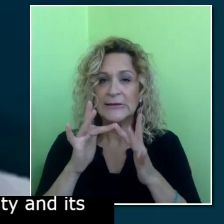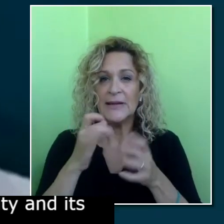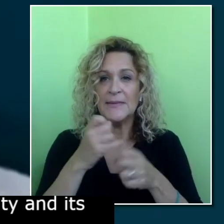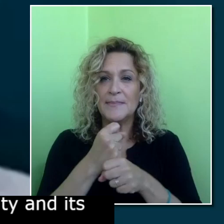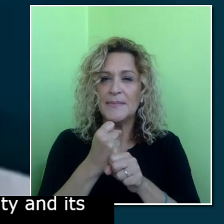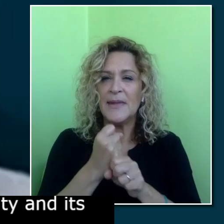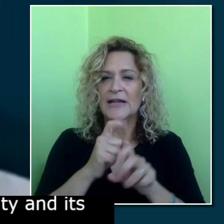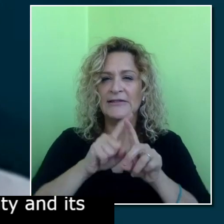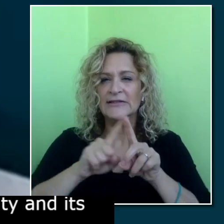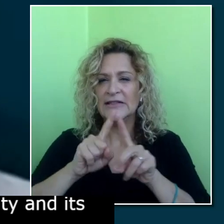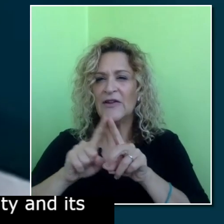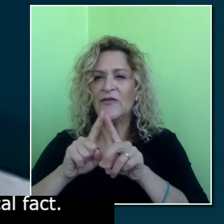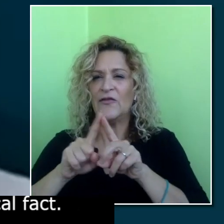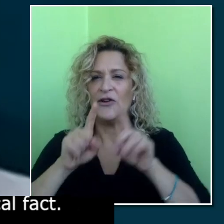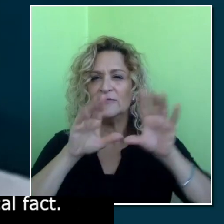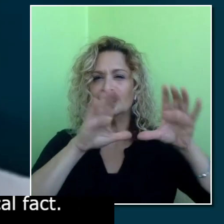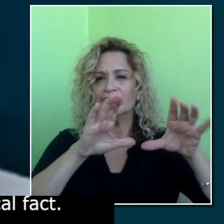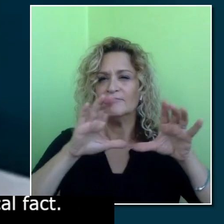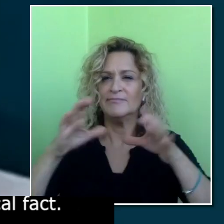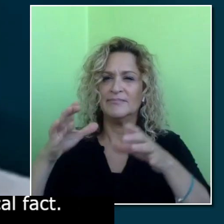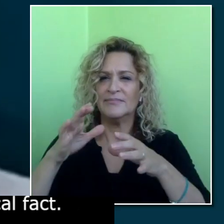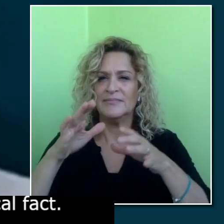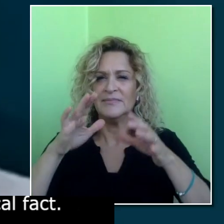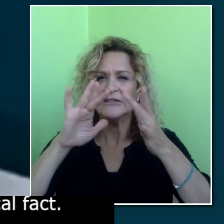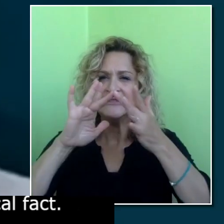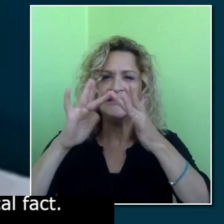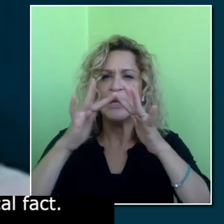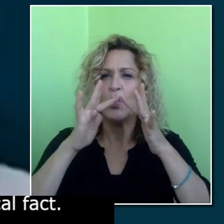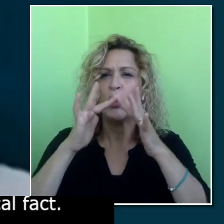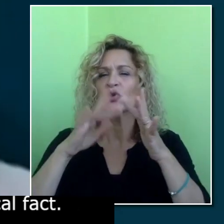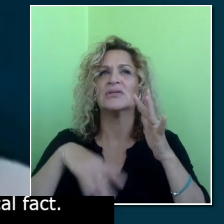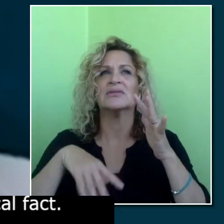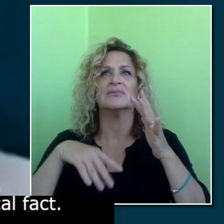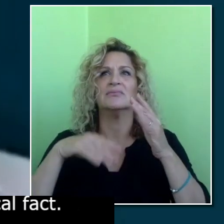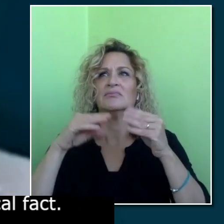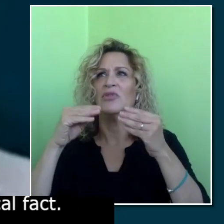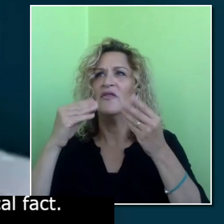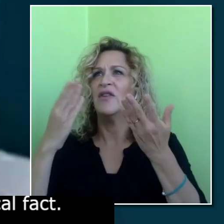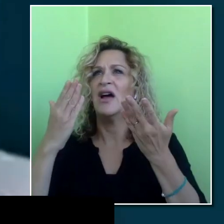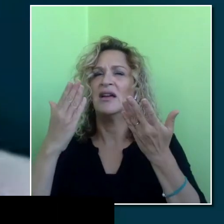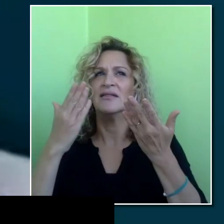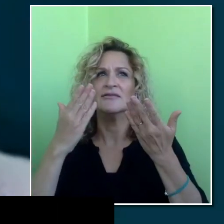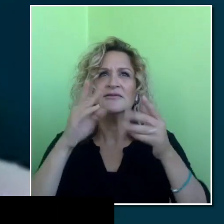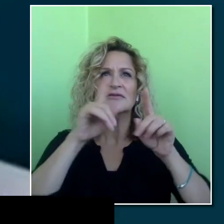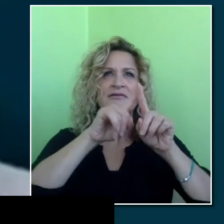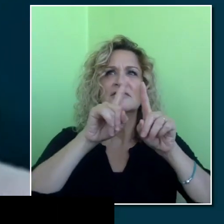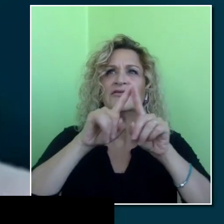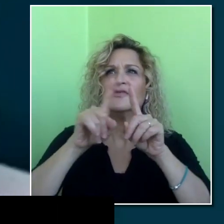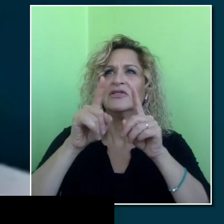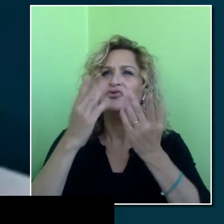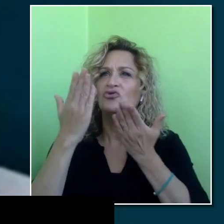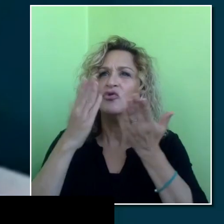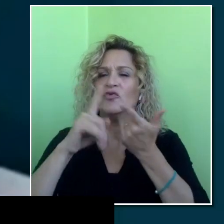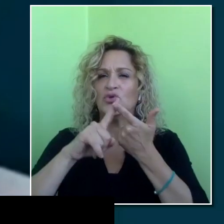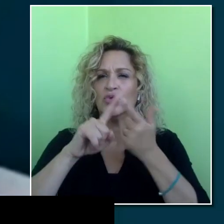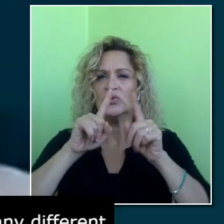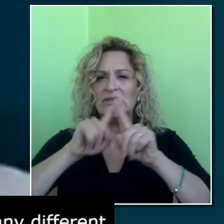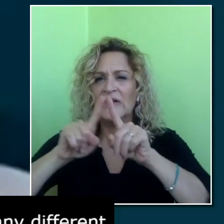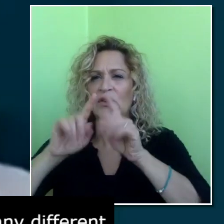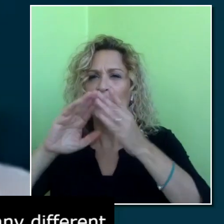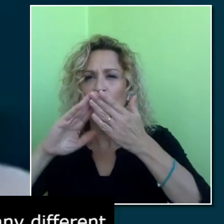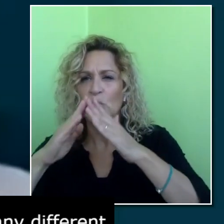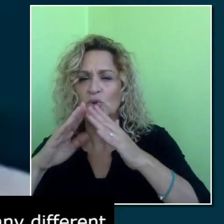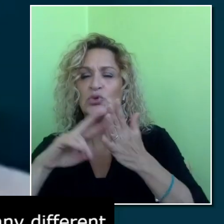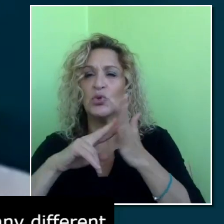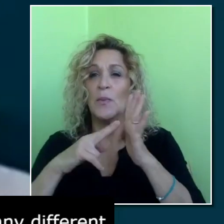different networks, serving many different communities. And so there are different deployment patterns.